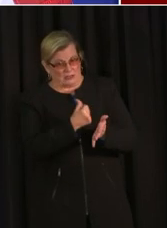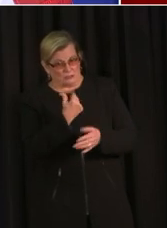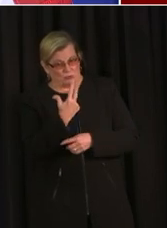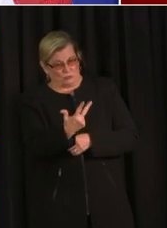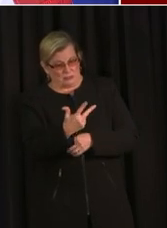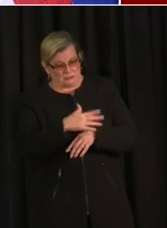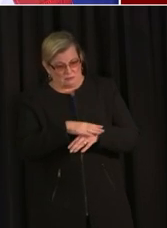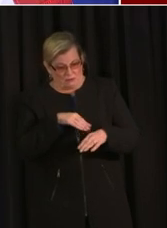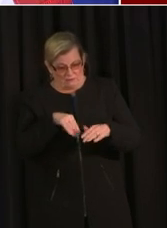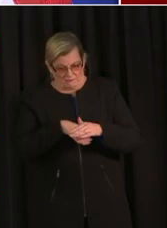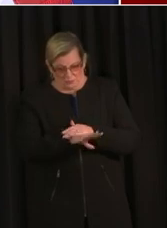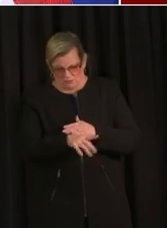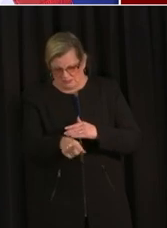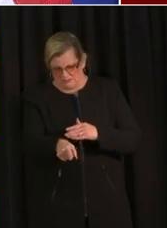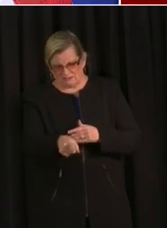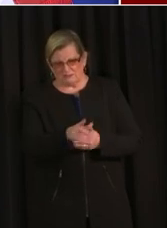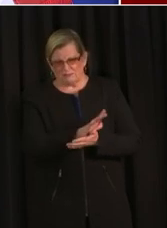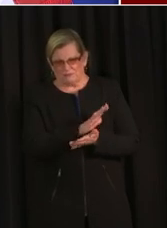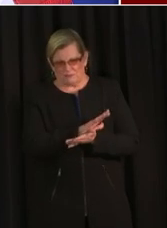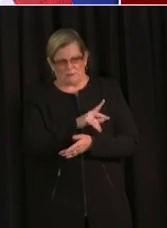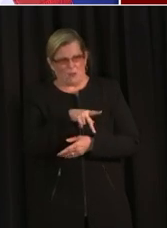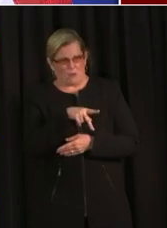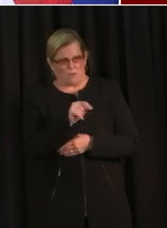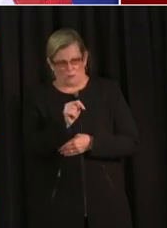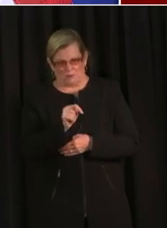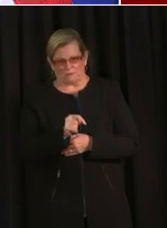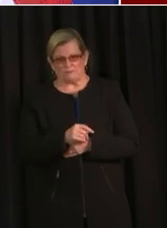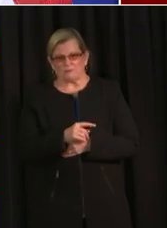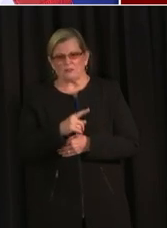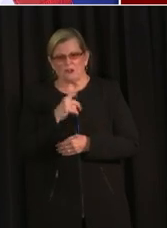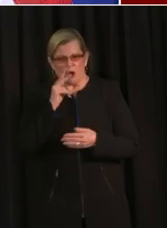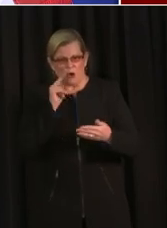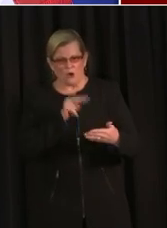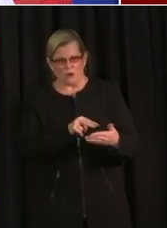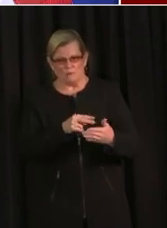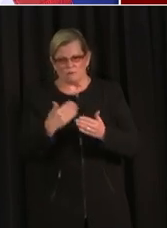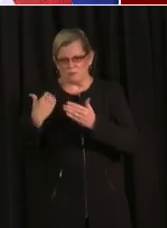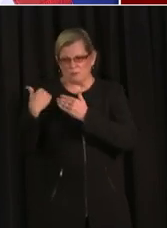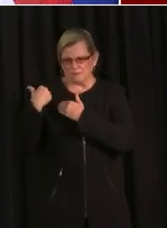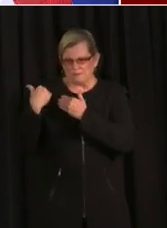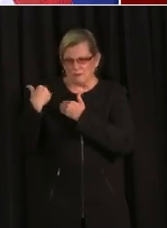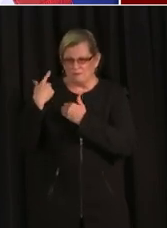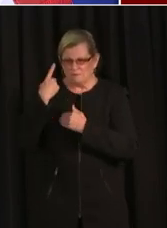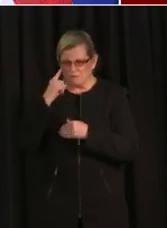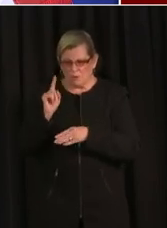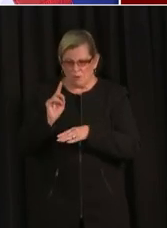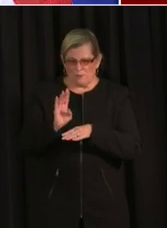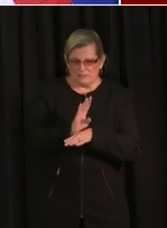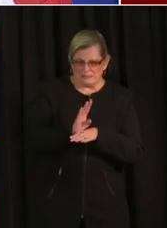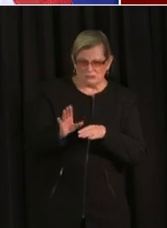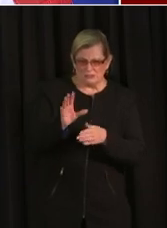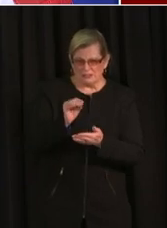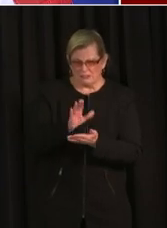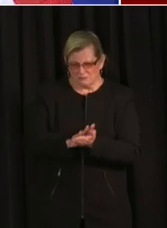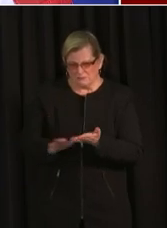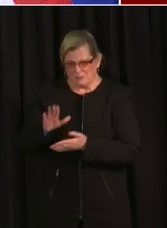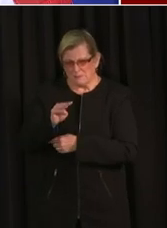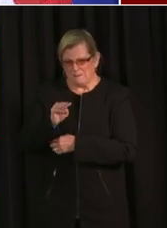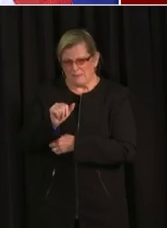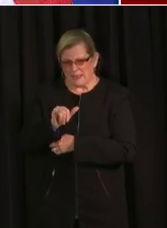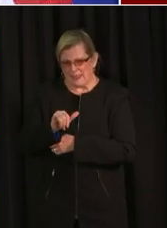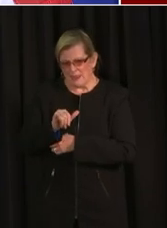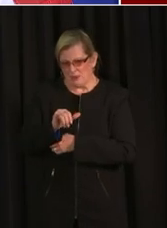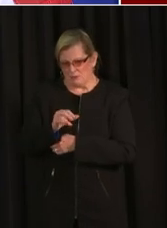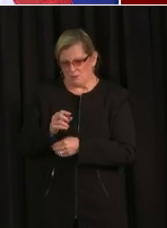enforcement, under number 1, where it looks at the responsibility for businesses and colleges and whatnot, you use the word may require rather